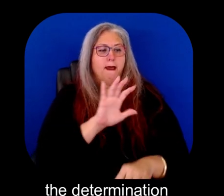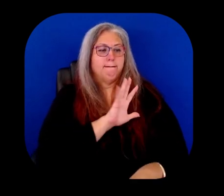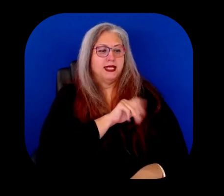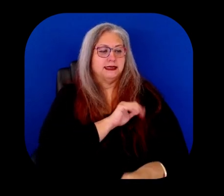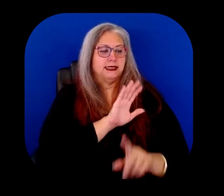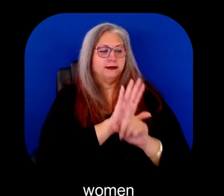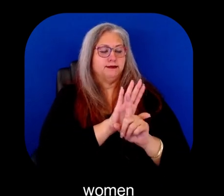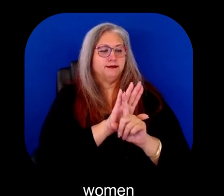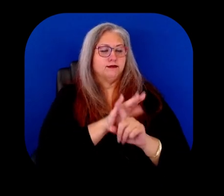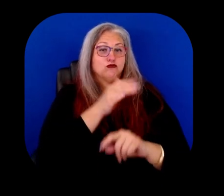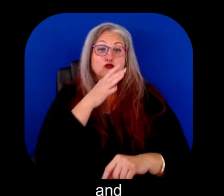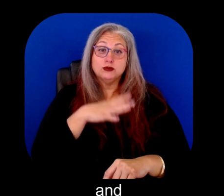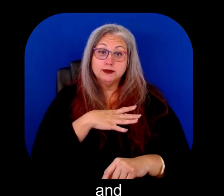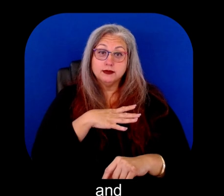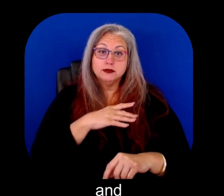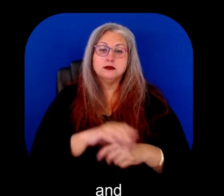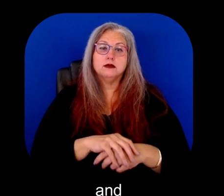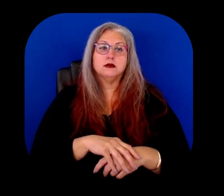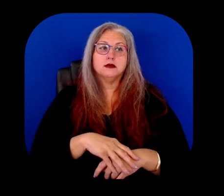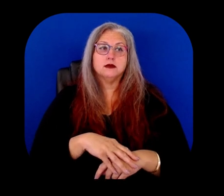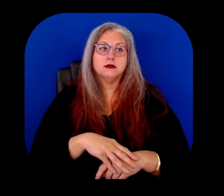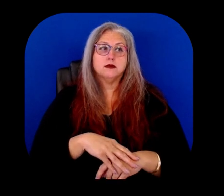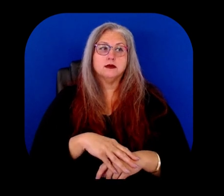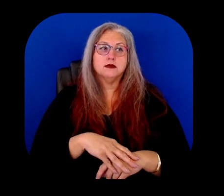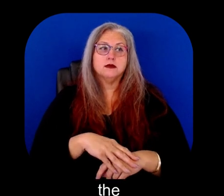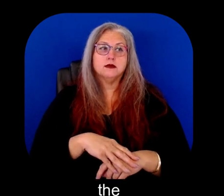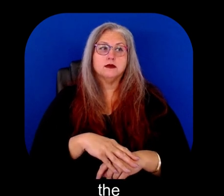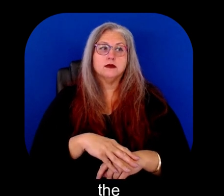Palestinian women and